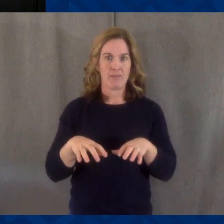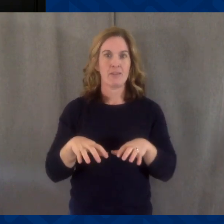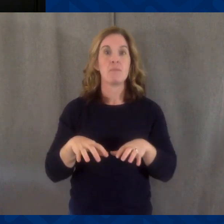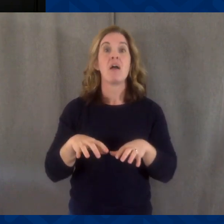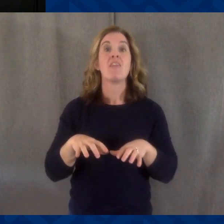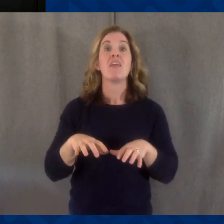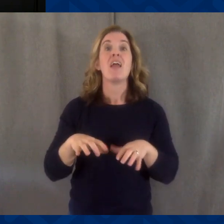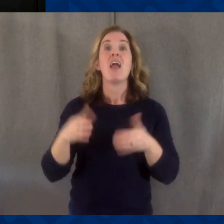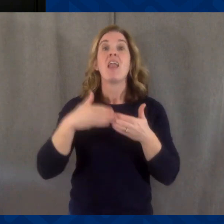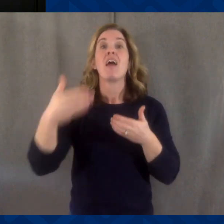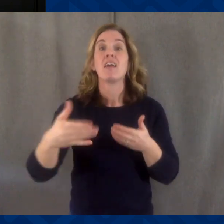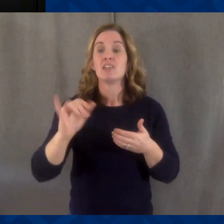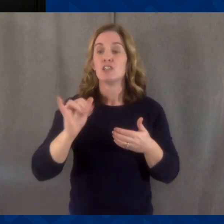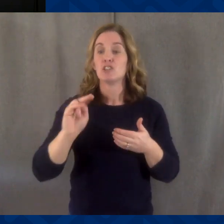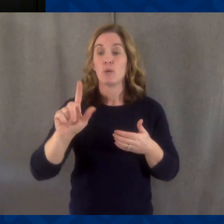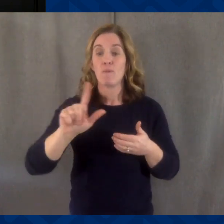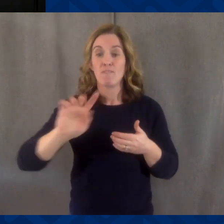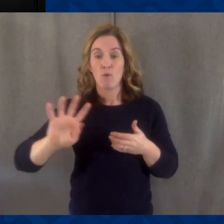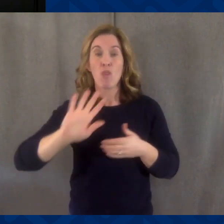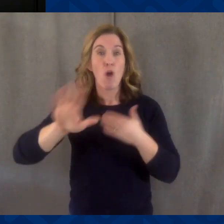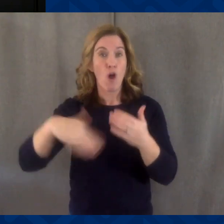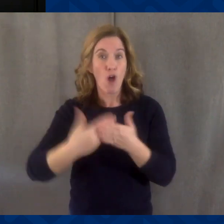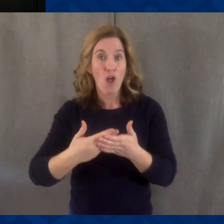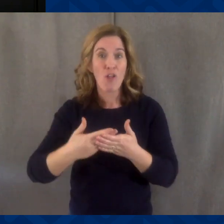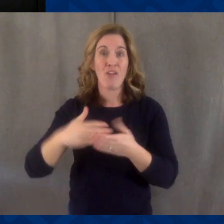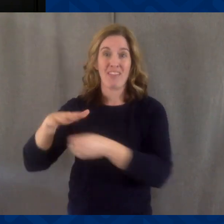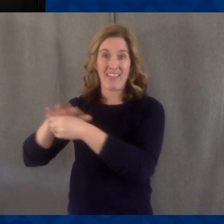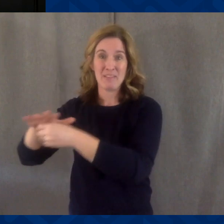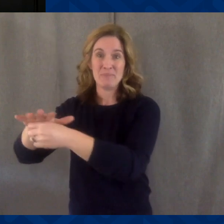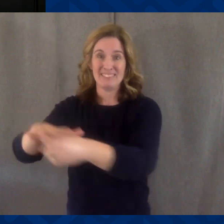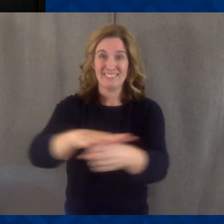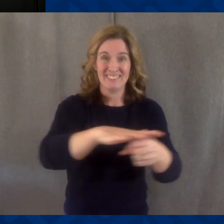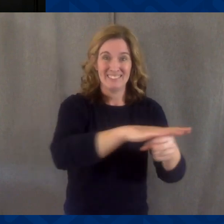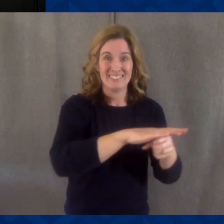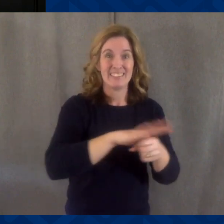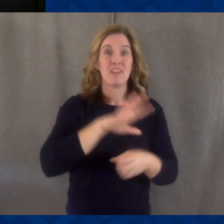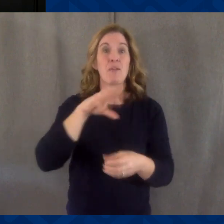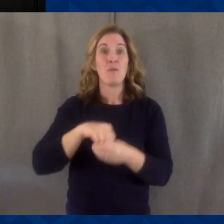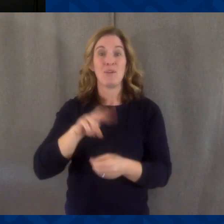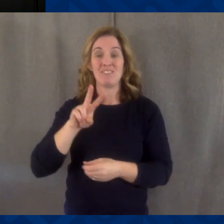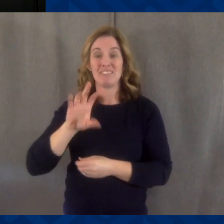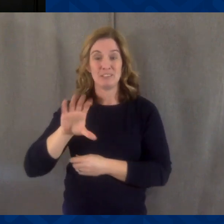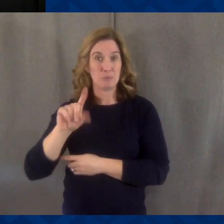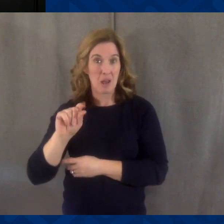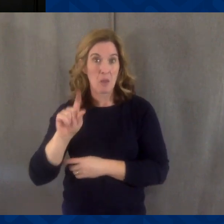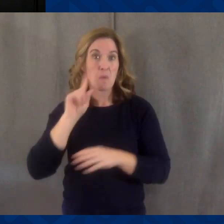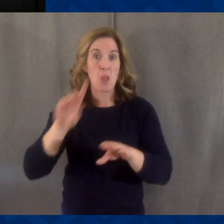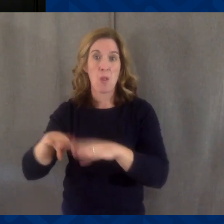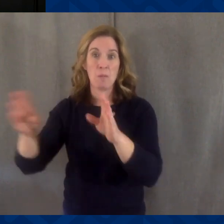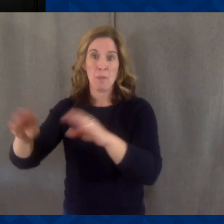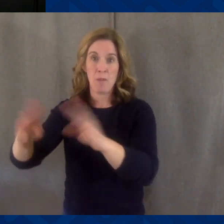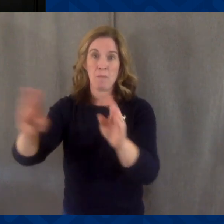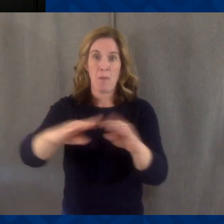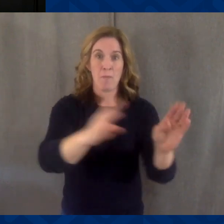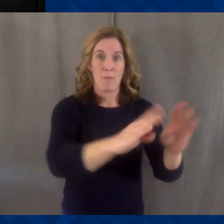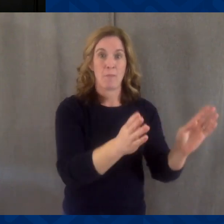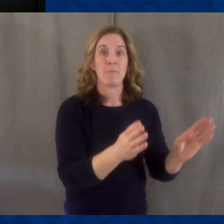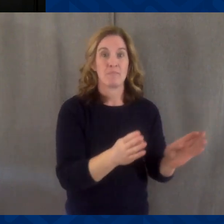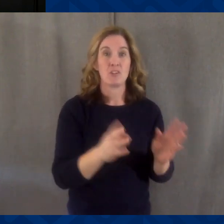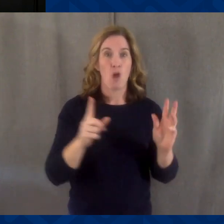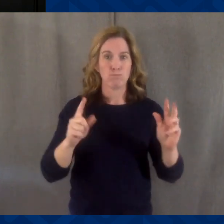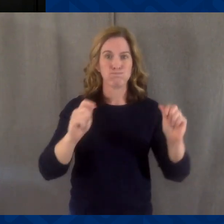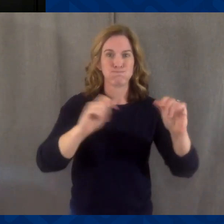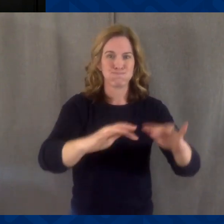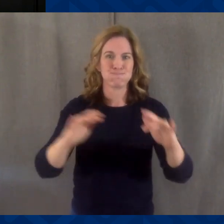24th, all of our campuses, as well as VC 20, will be open for you to return. Now, I can assure you we're handling this as safely